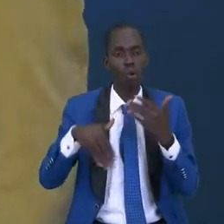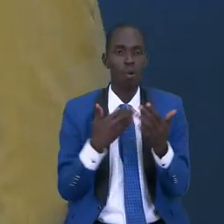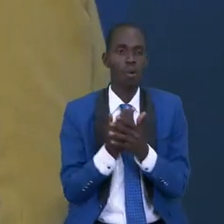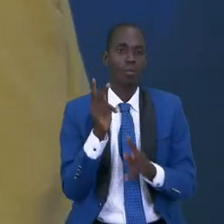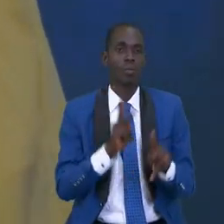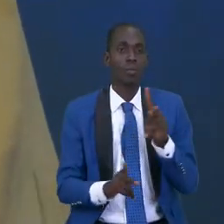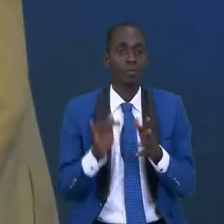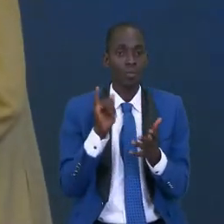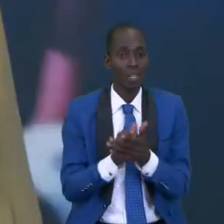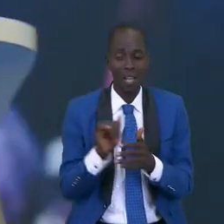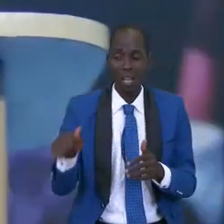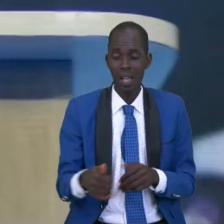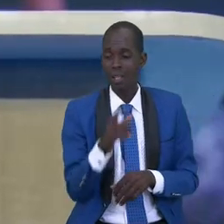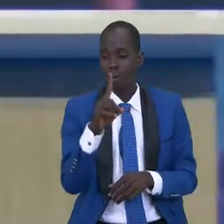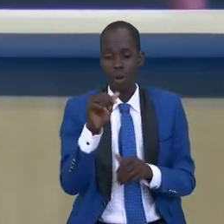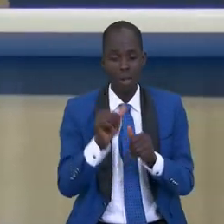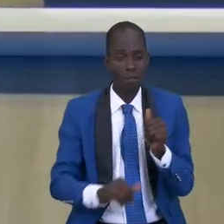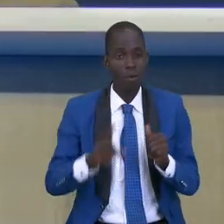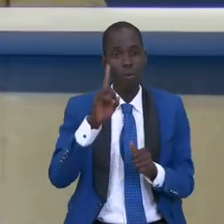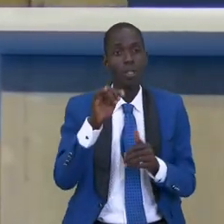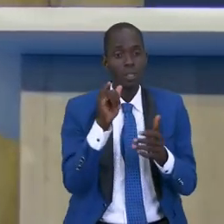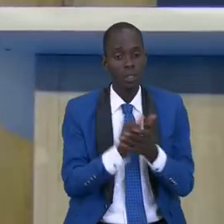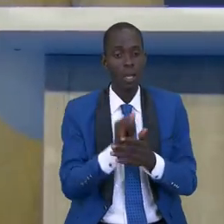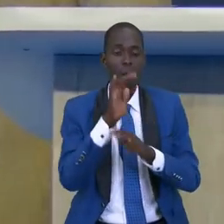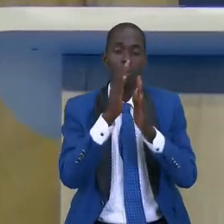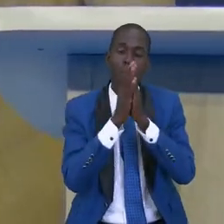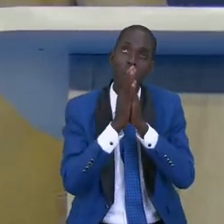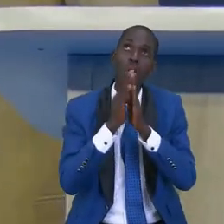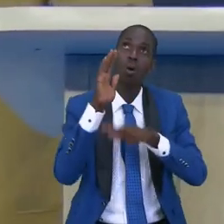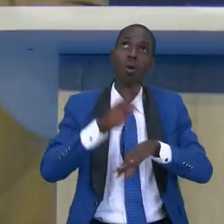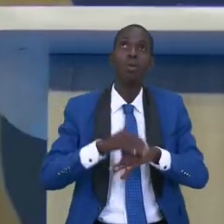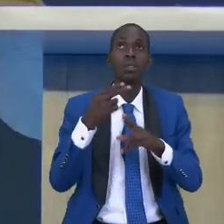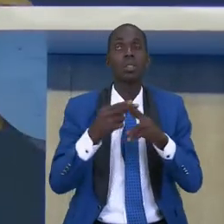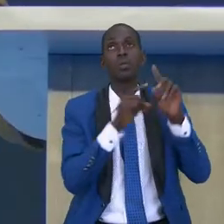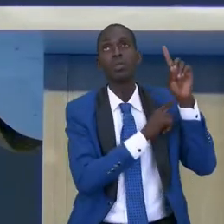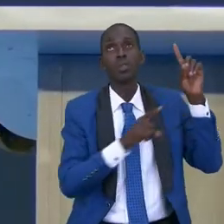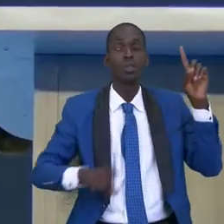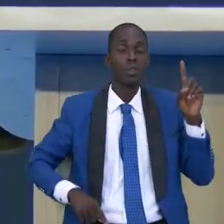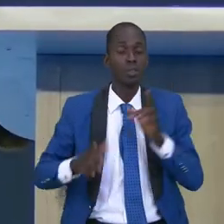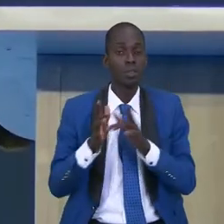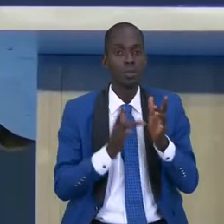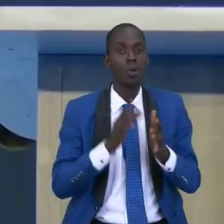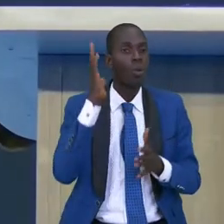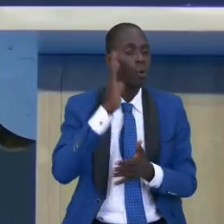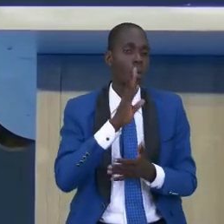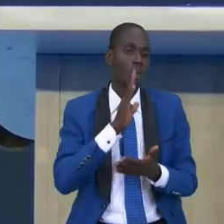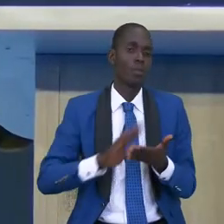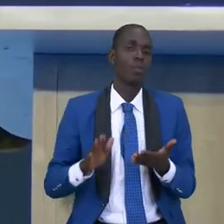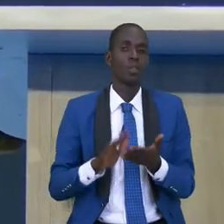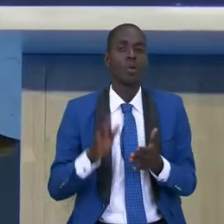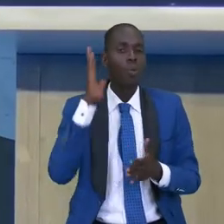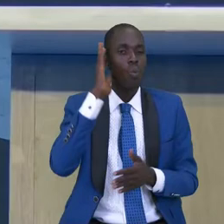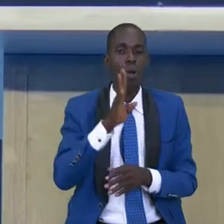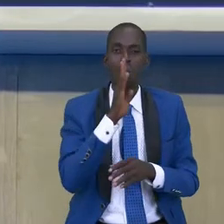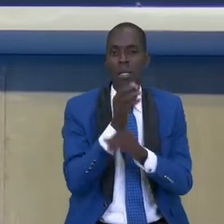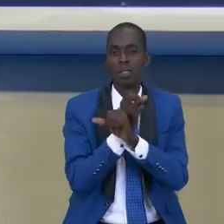that anyone, everyone that calls on the name of the Lord will be forgiven, will be